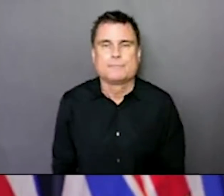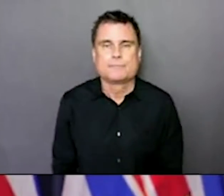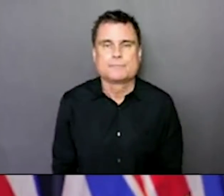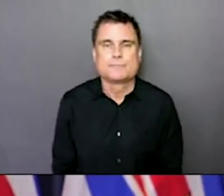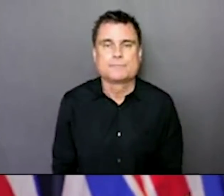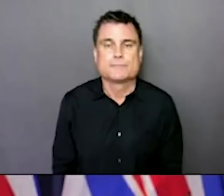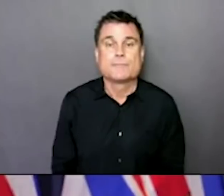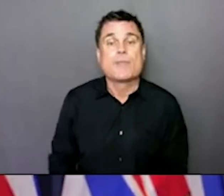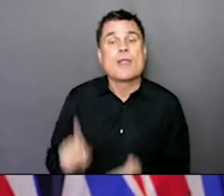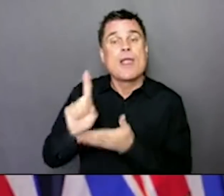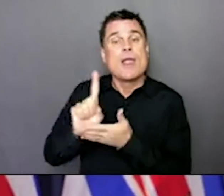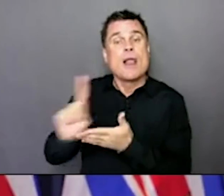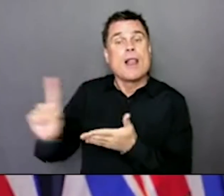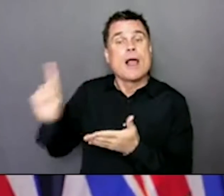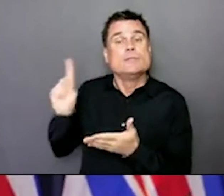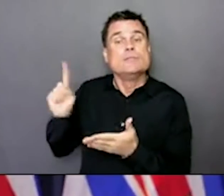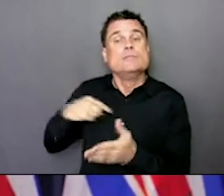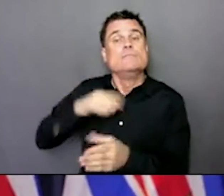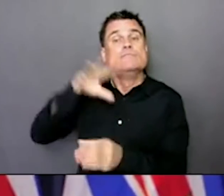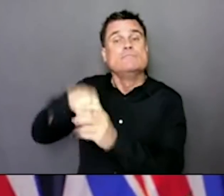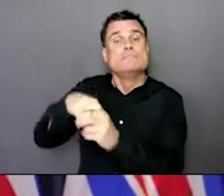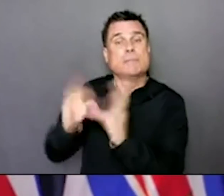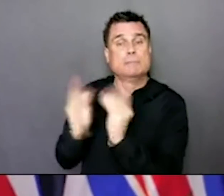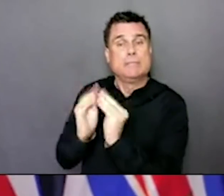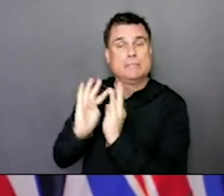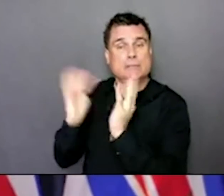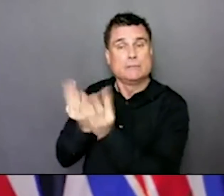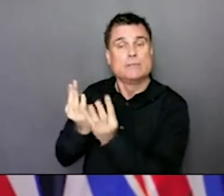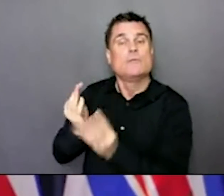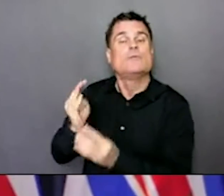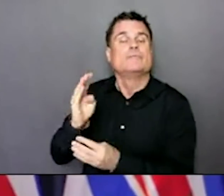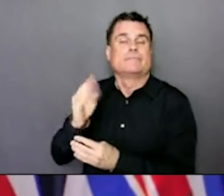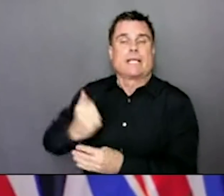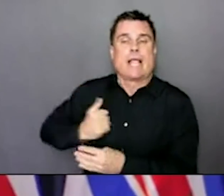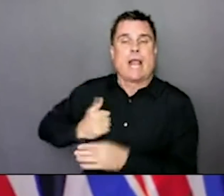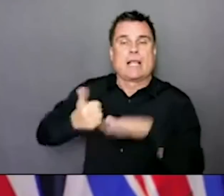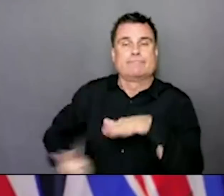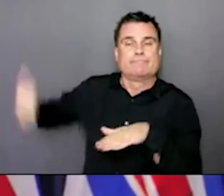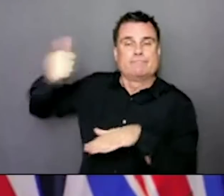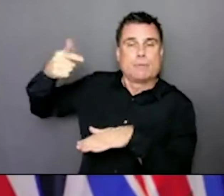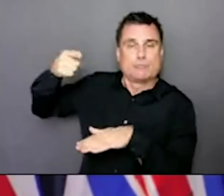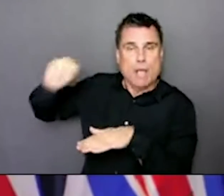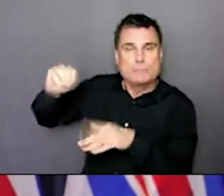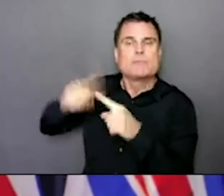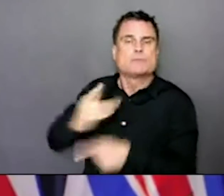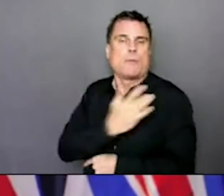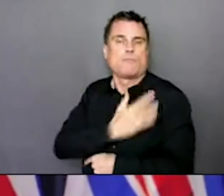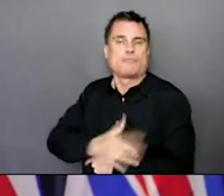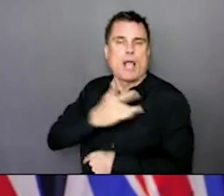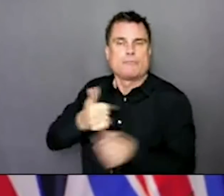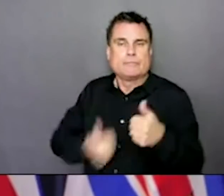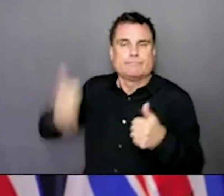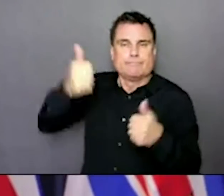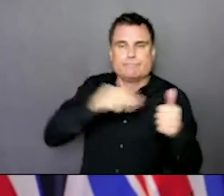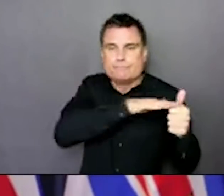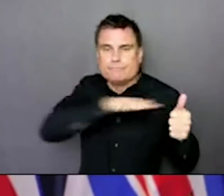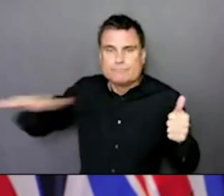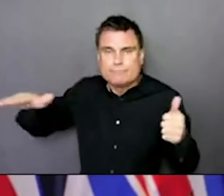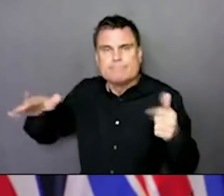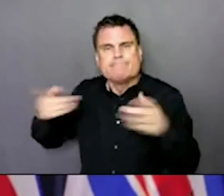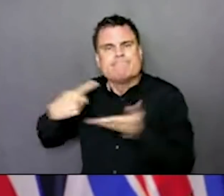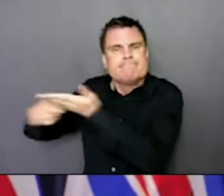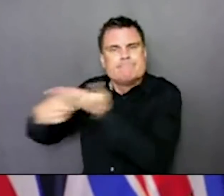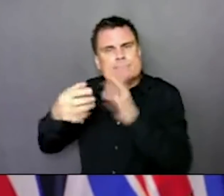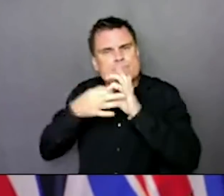and other provinces to talk about the rollout of vaccines, to talk about the spike in cases in other parts